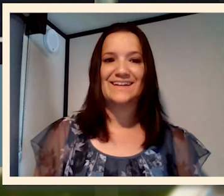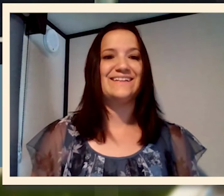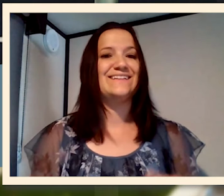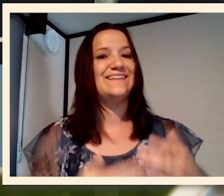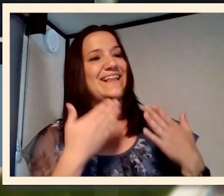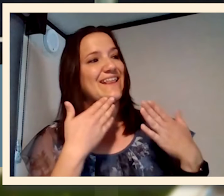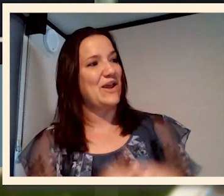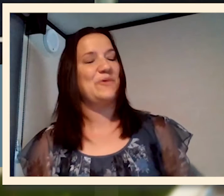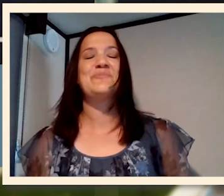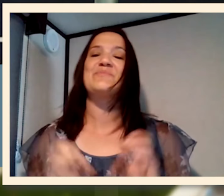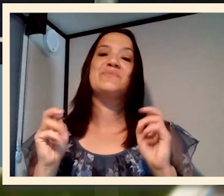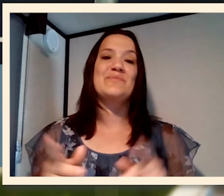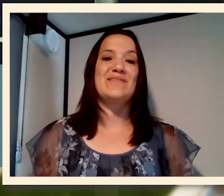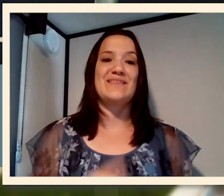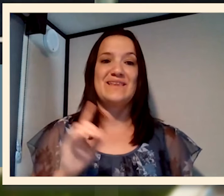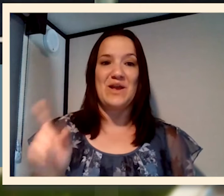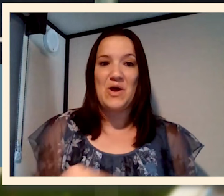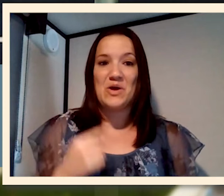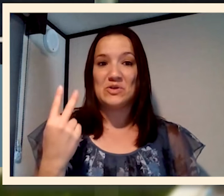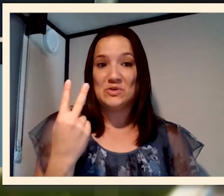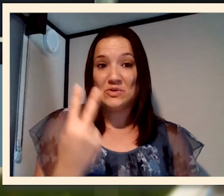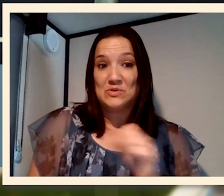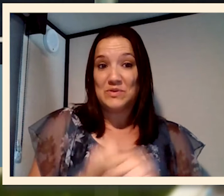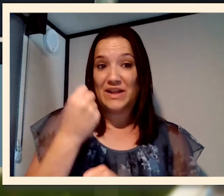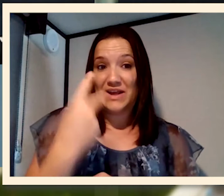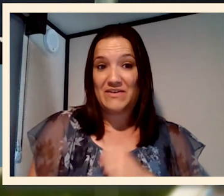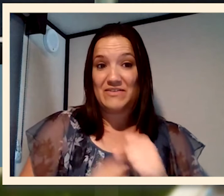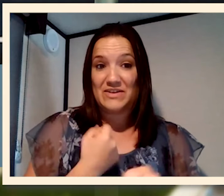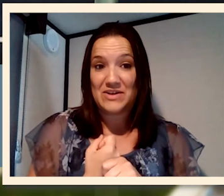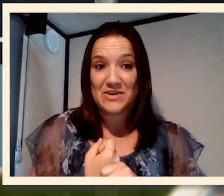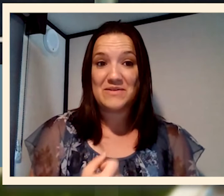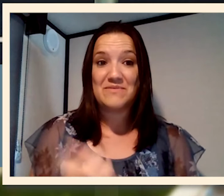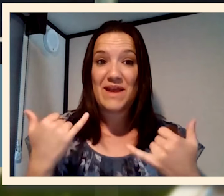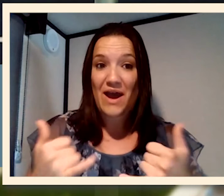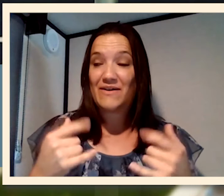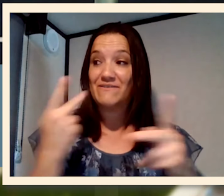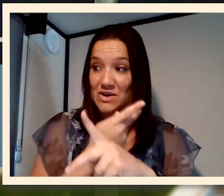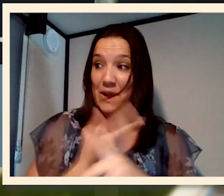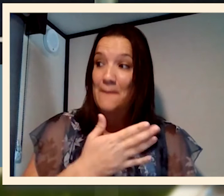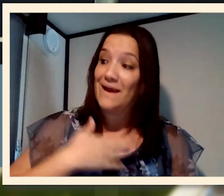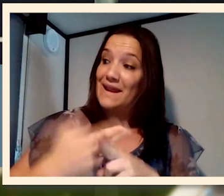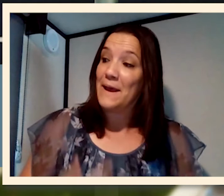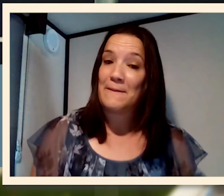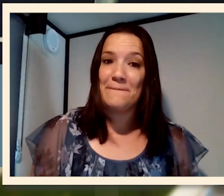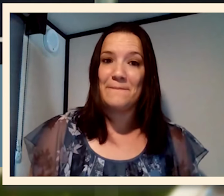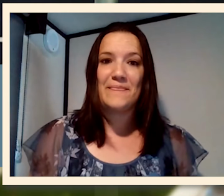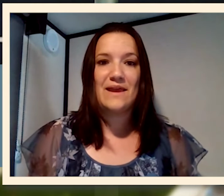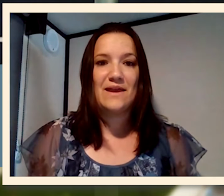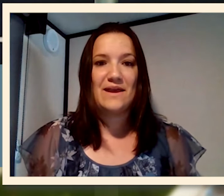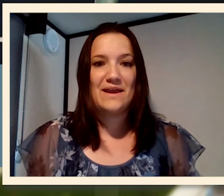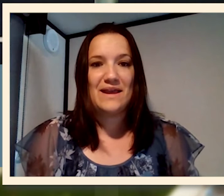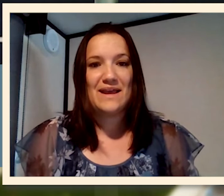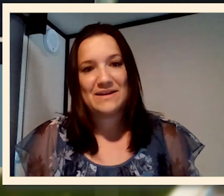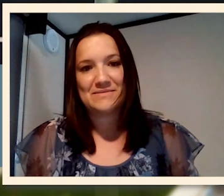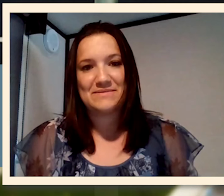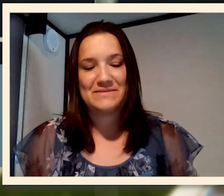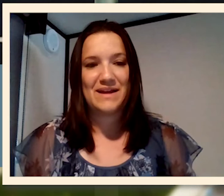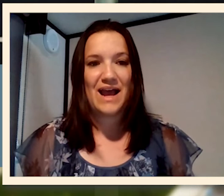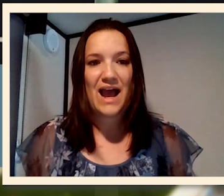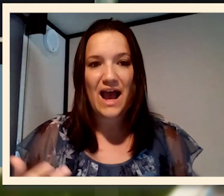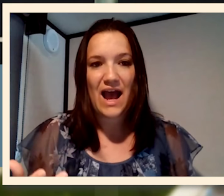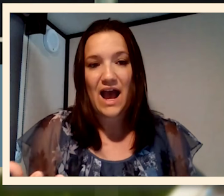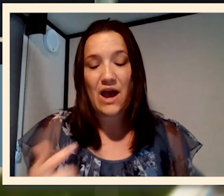thank you, Deb. Deborah. Thank you. It's only taken him 2.5 years, but he's figuring out my name. I had